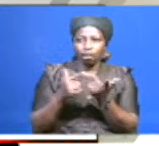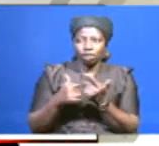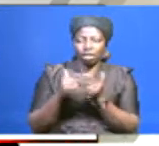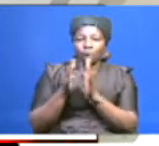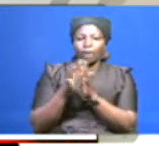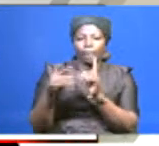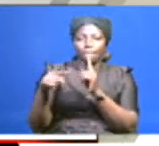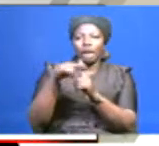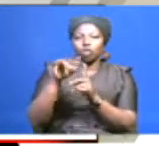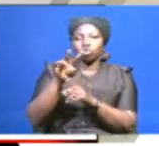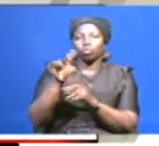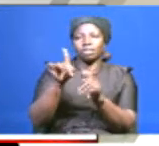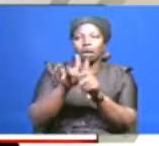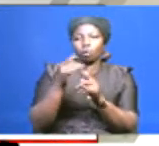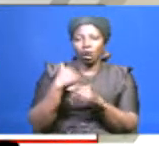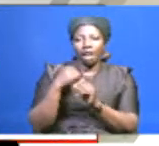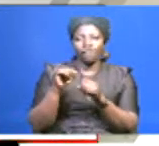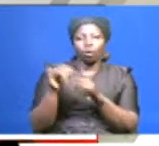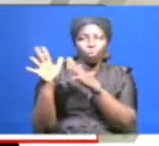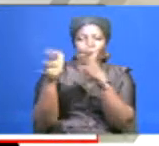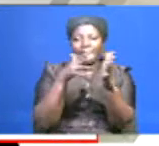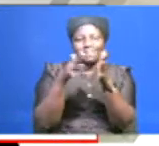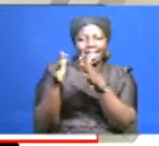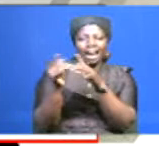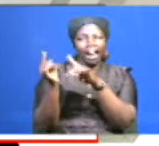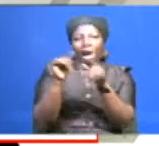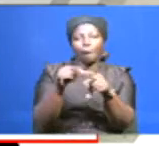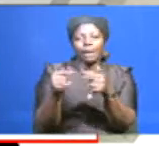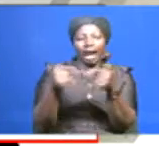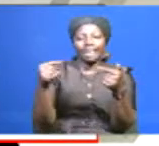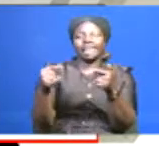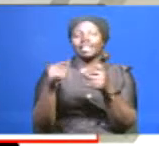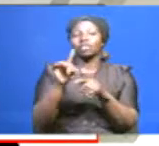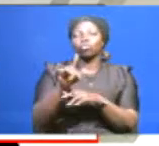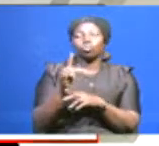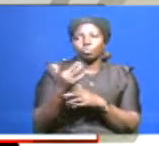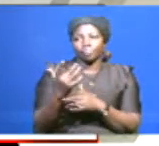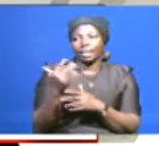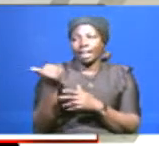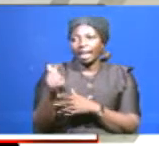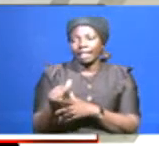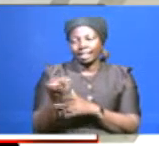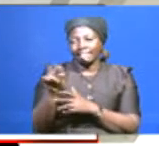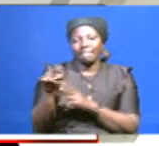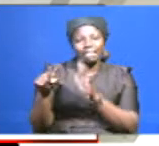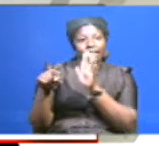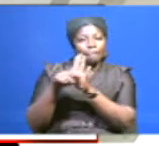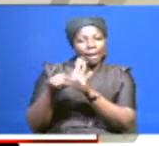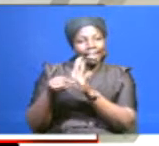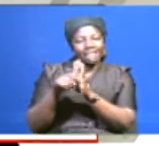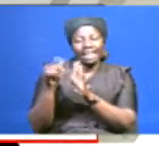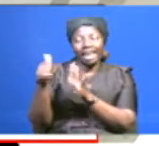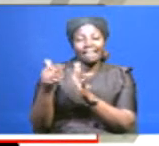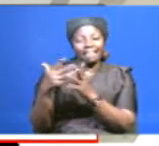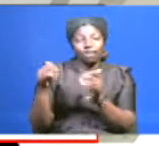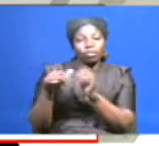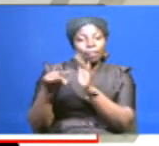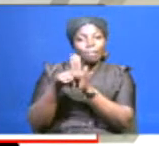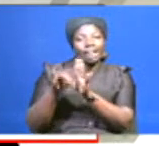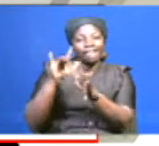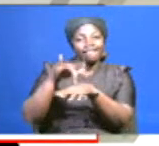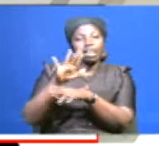have wind coming against you. That is considered minus. Any wind that is minus does not affect your time and the